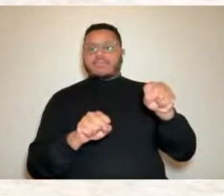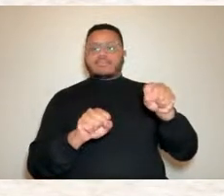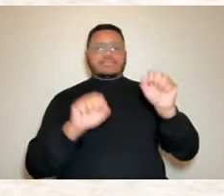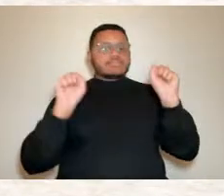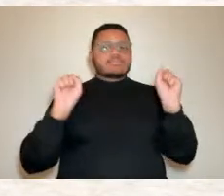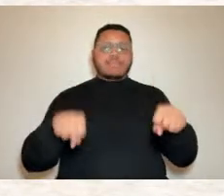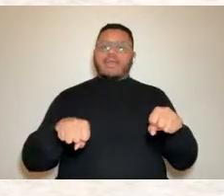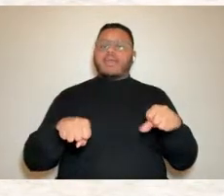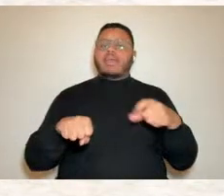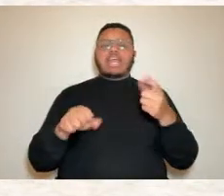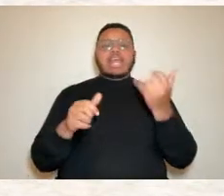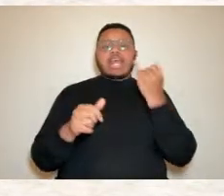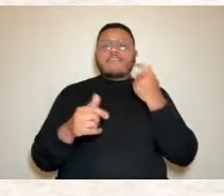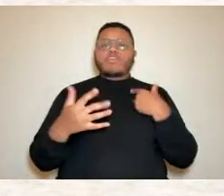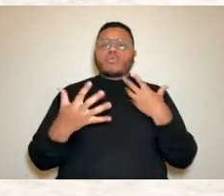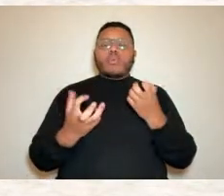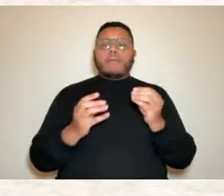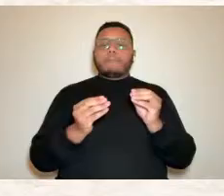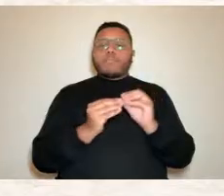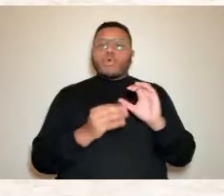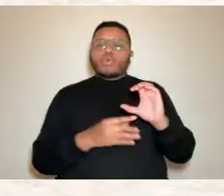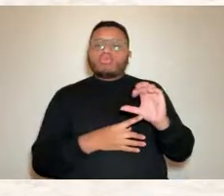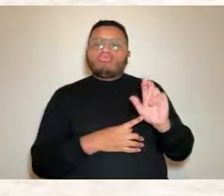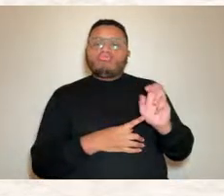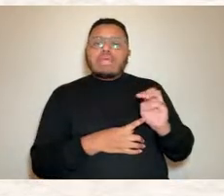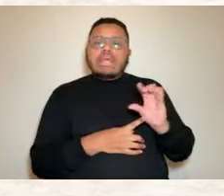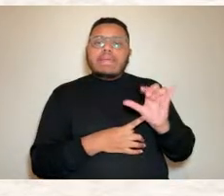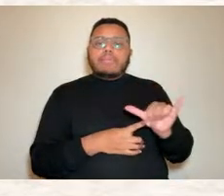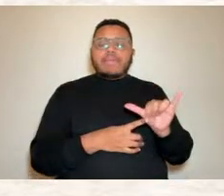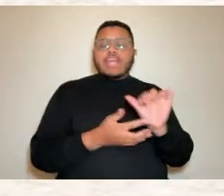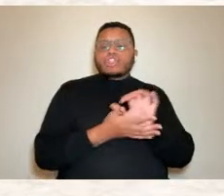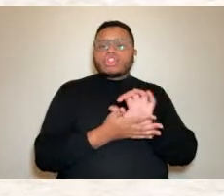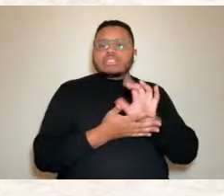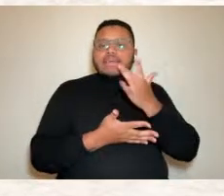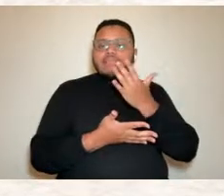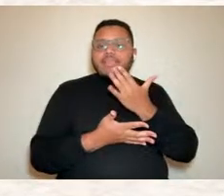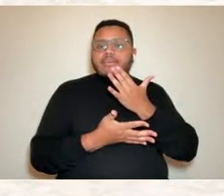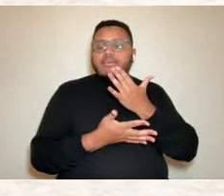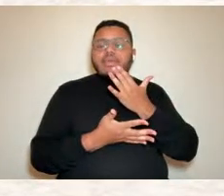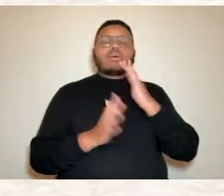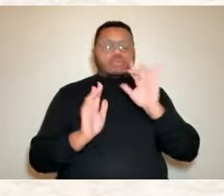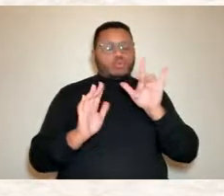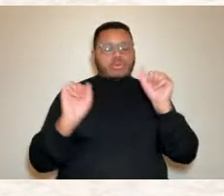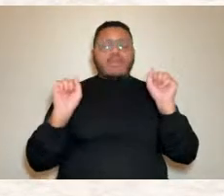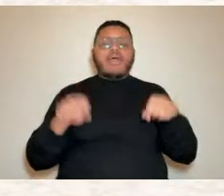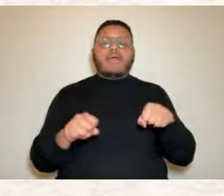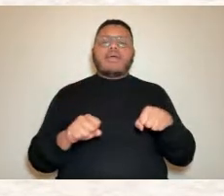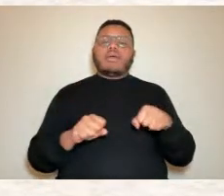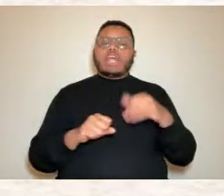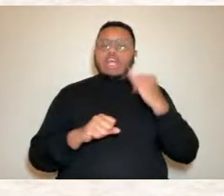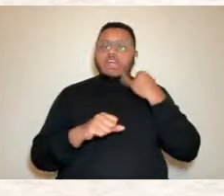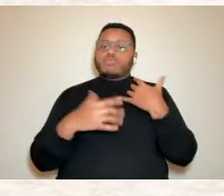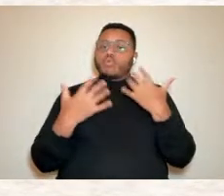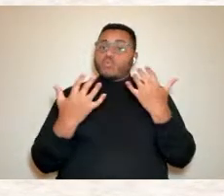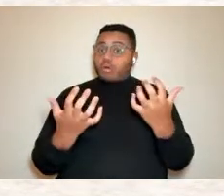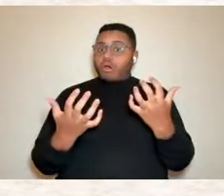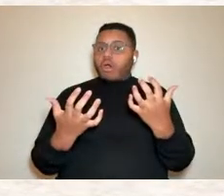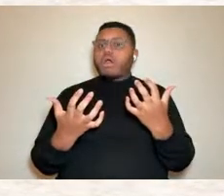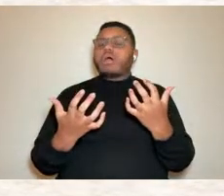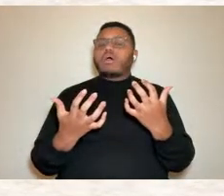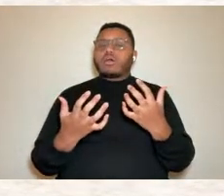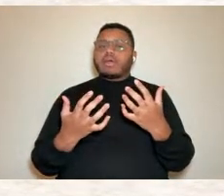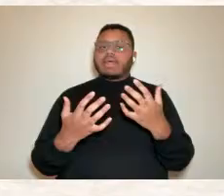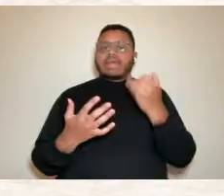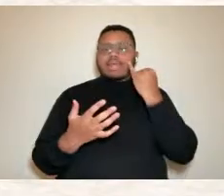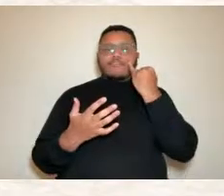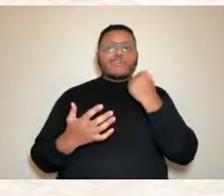more creamy, cheesy flavor, go right ahead and do that. That's a great idea. Or if you wanted to, like if you